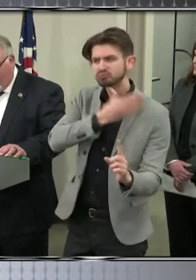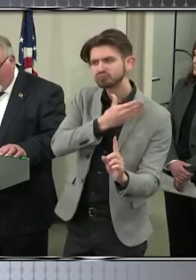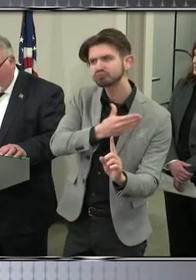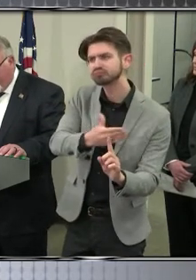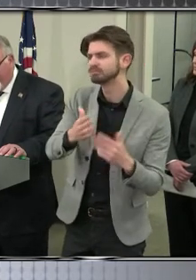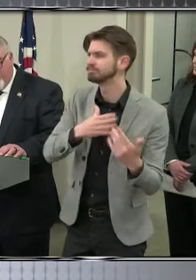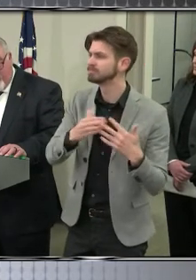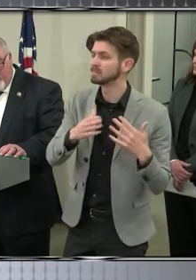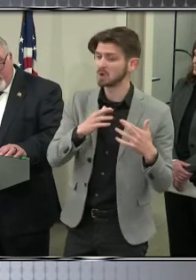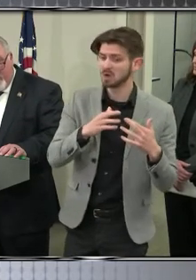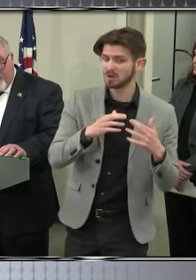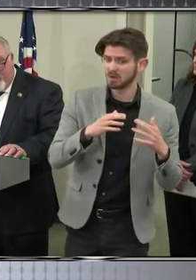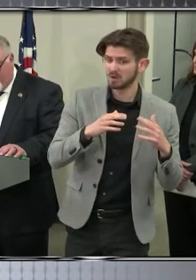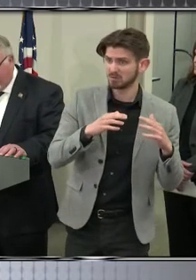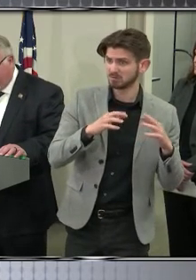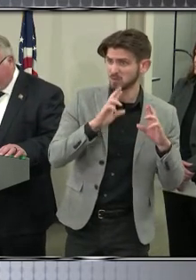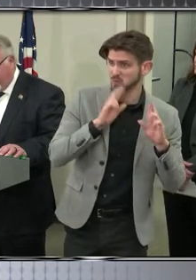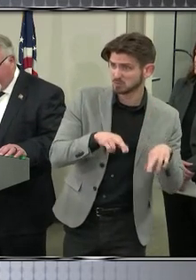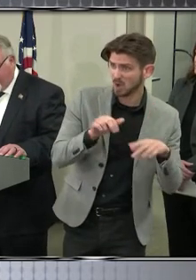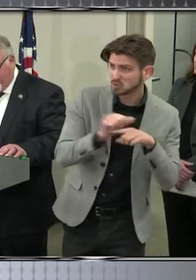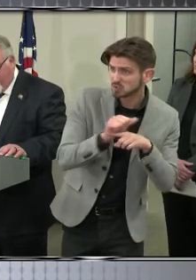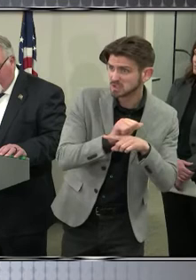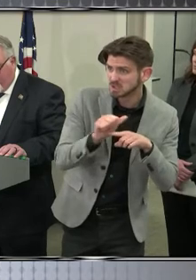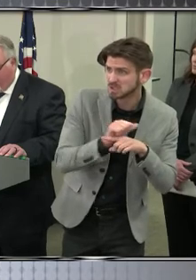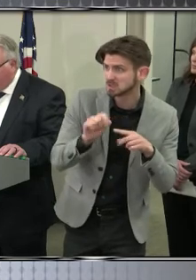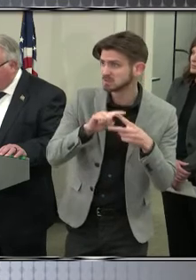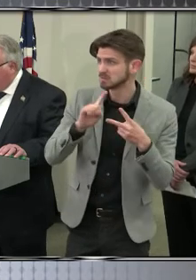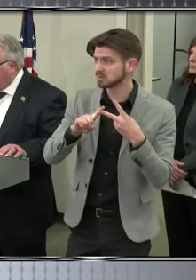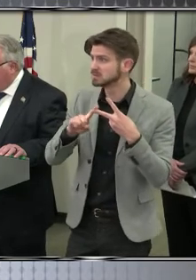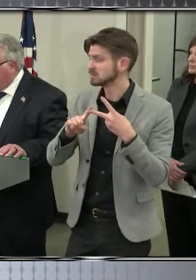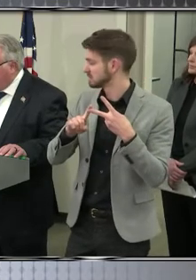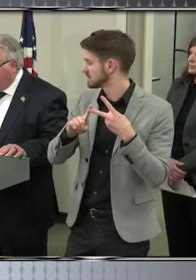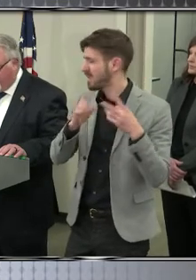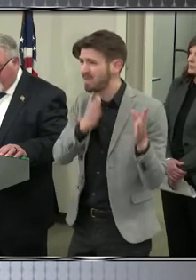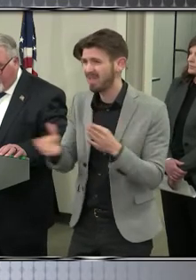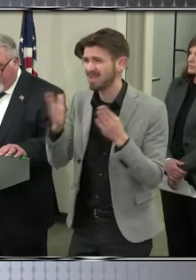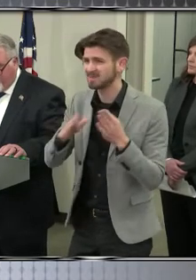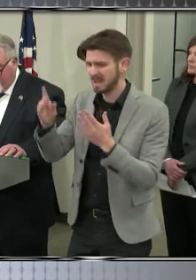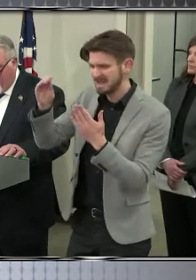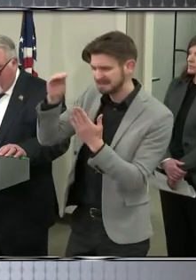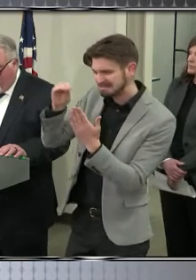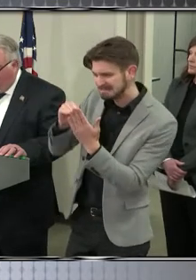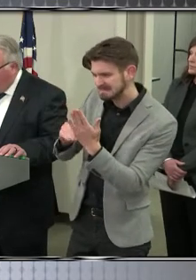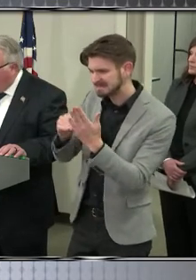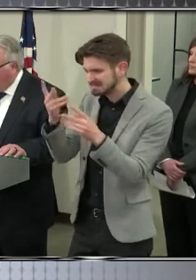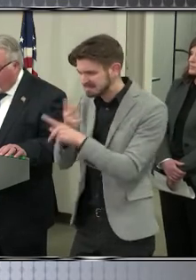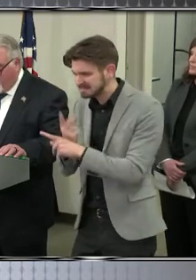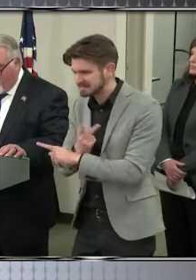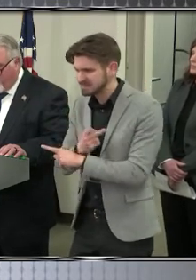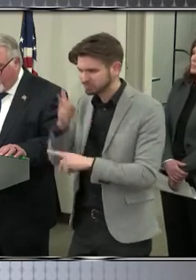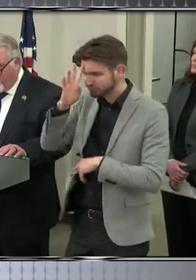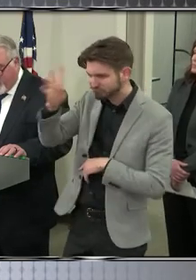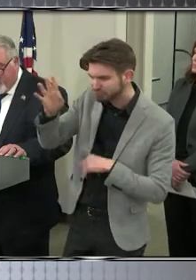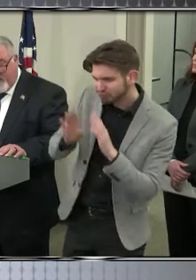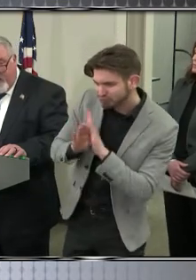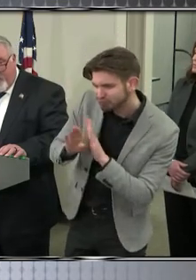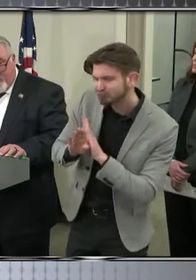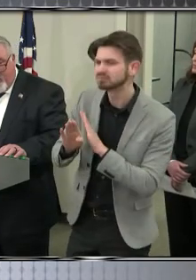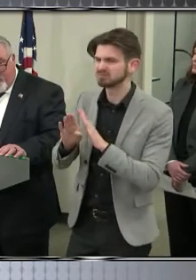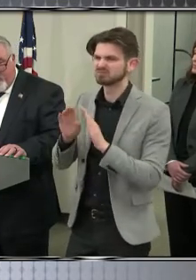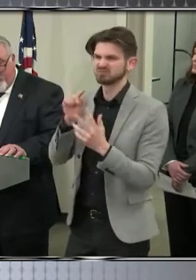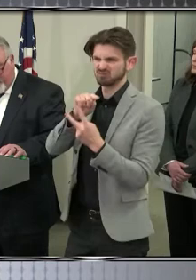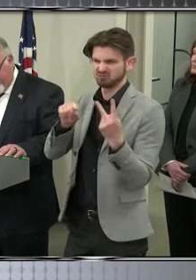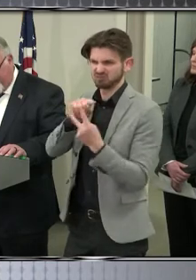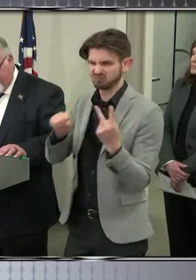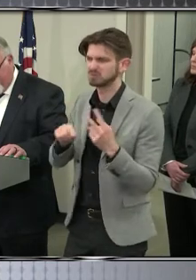drills or coordinating continuity of operations plans to ensure our services continue. We're all working hard to protect and